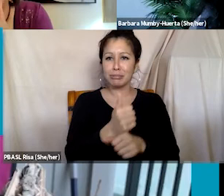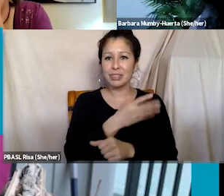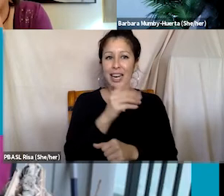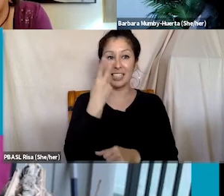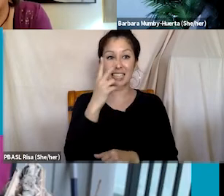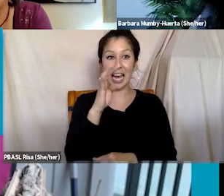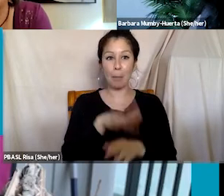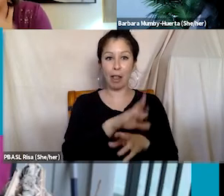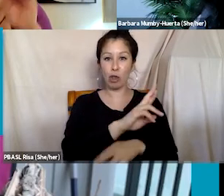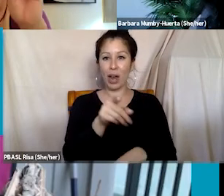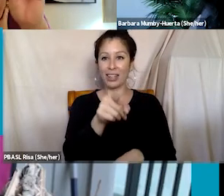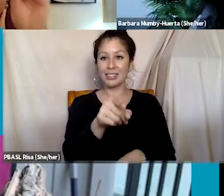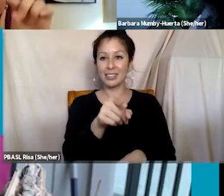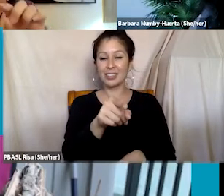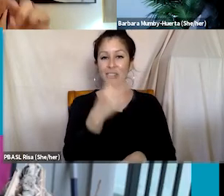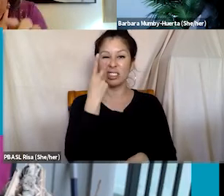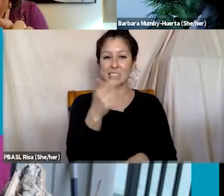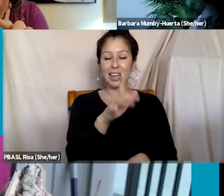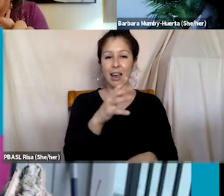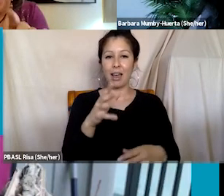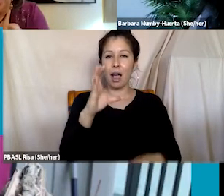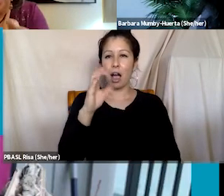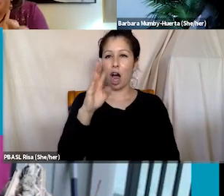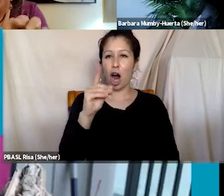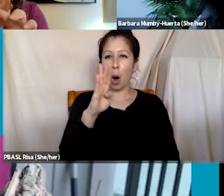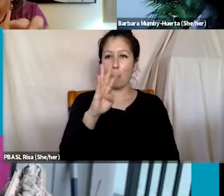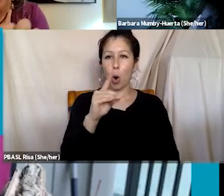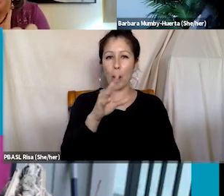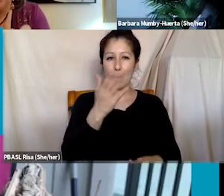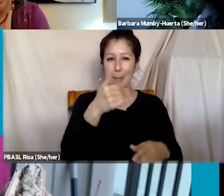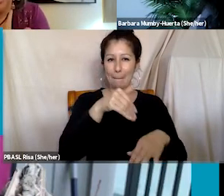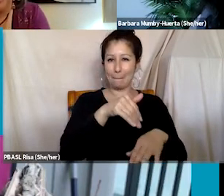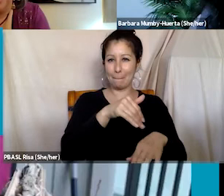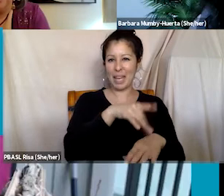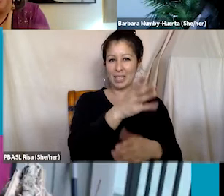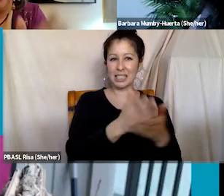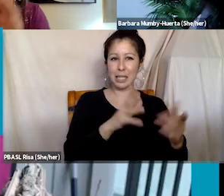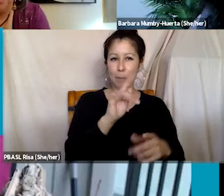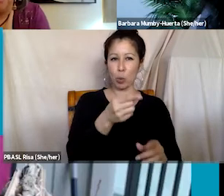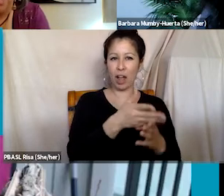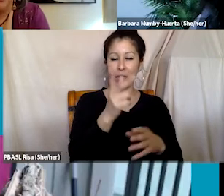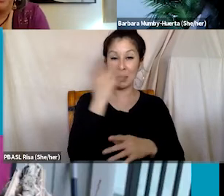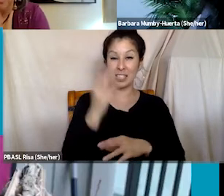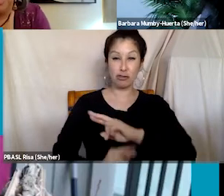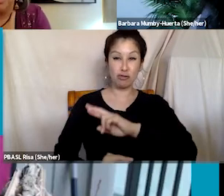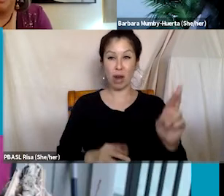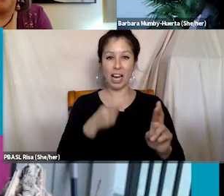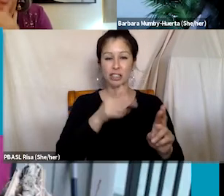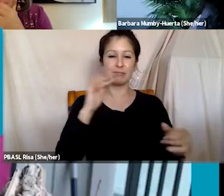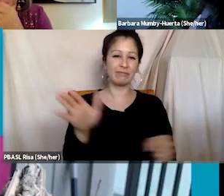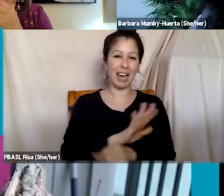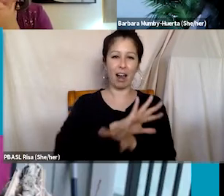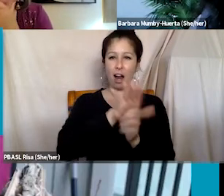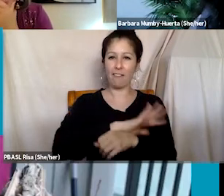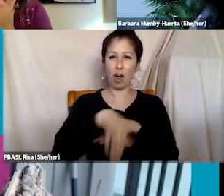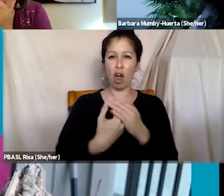that you see on the right, so that you could see the cardboard in the middle with some of the twigs on there, but on the far right, she completely covered